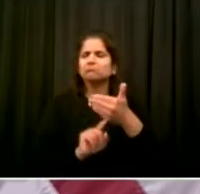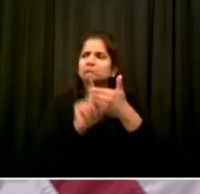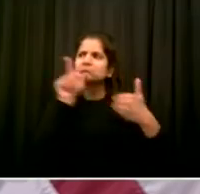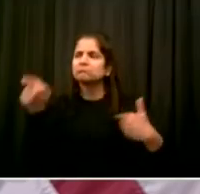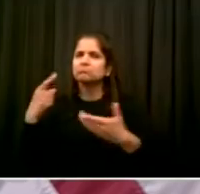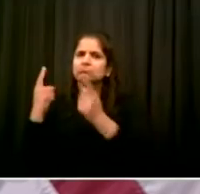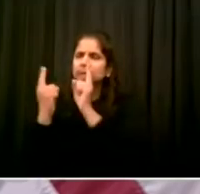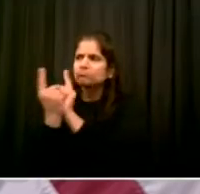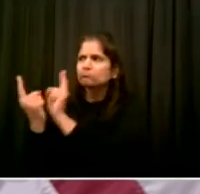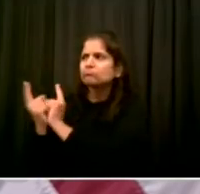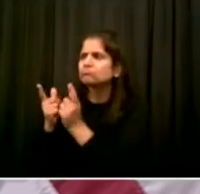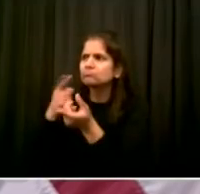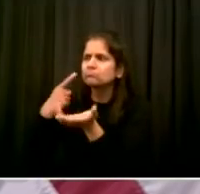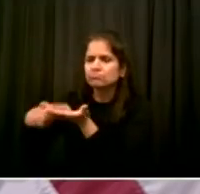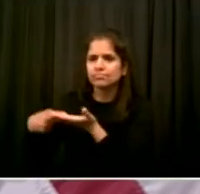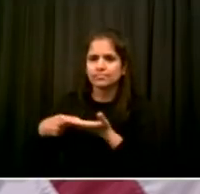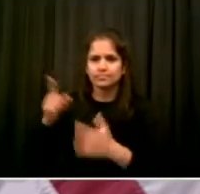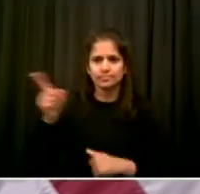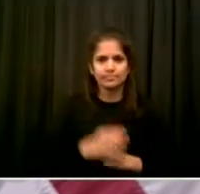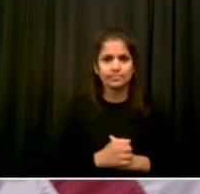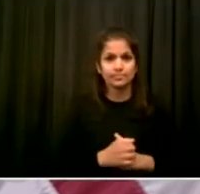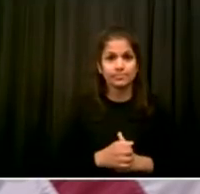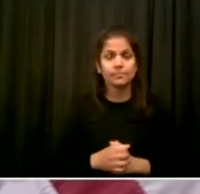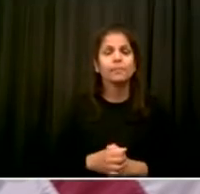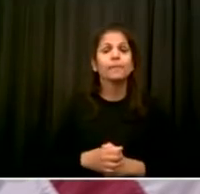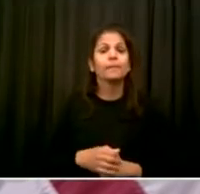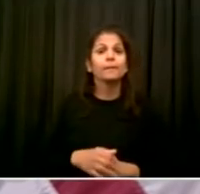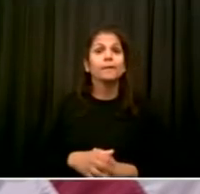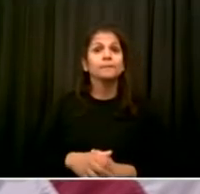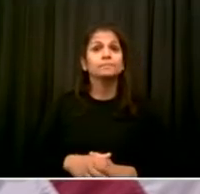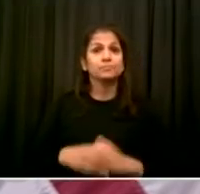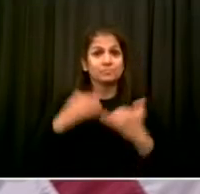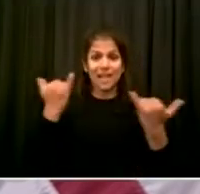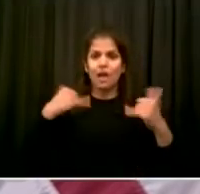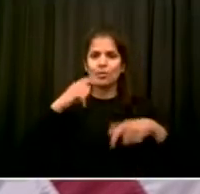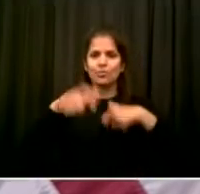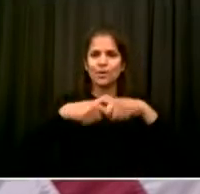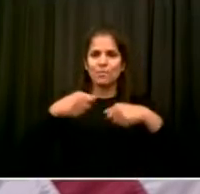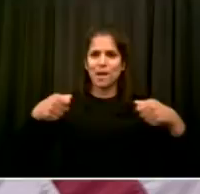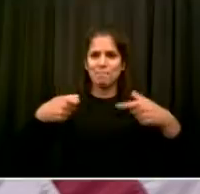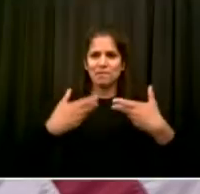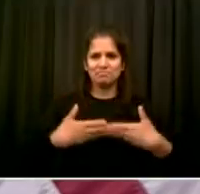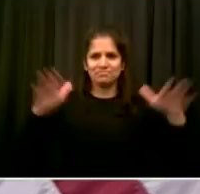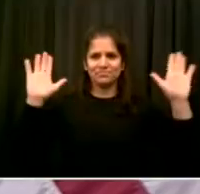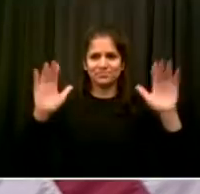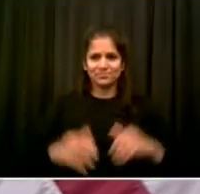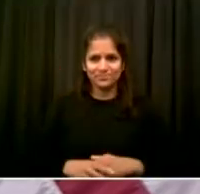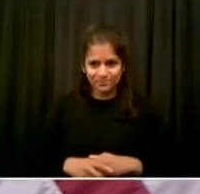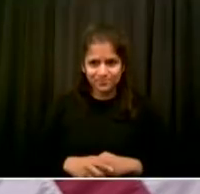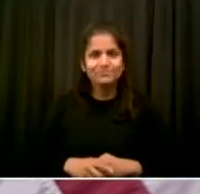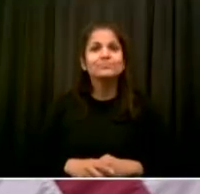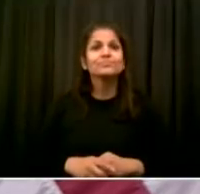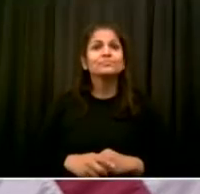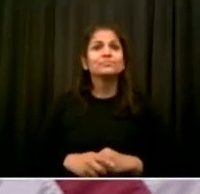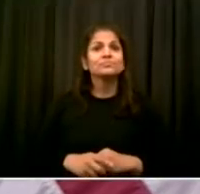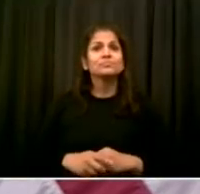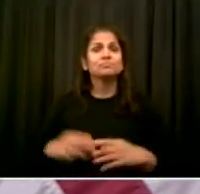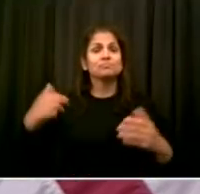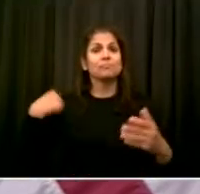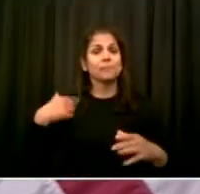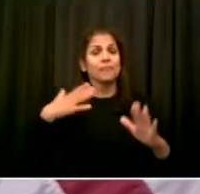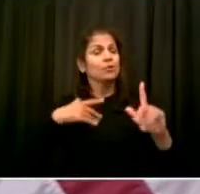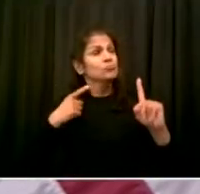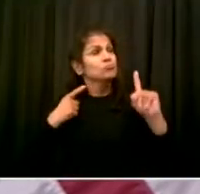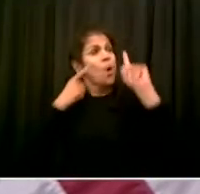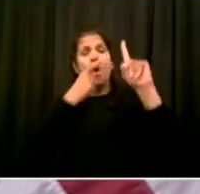simply say the whole idea here is to make sure people are tested, that they know testing